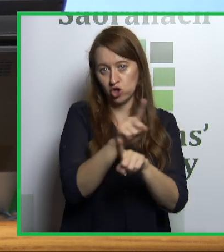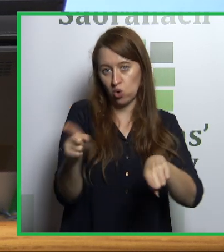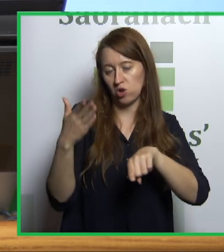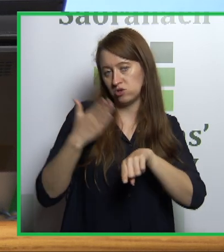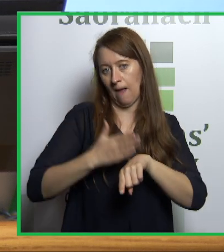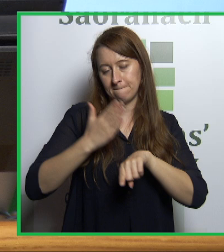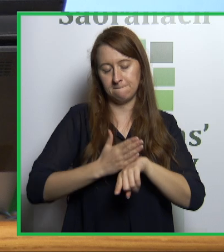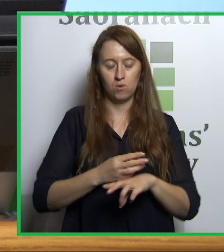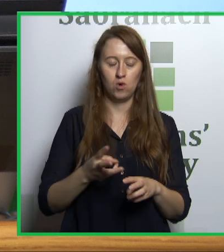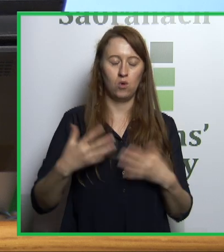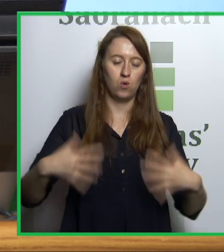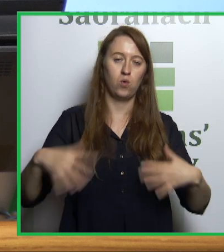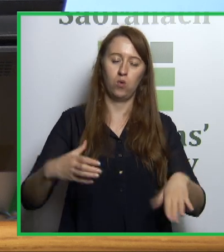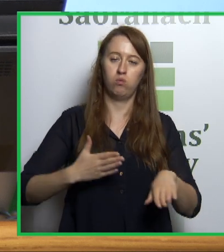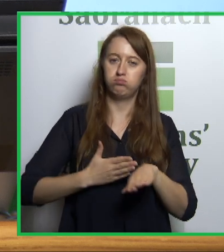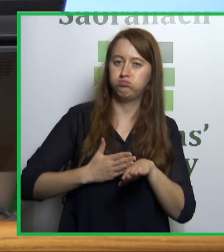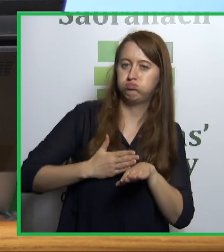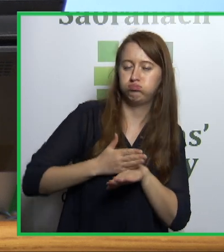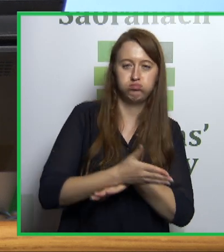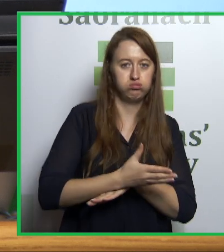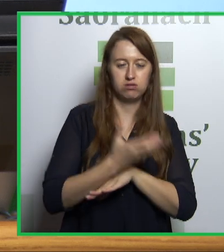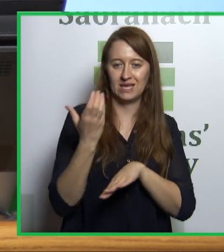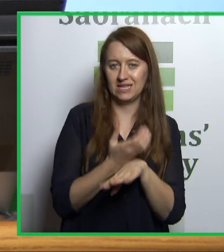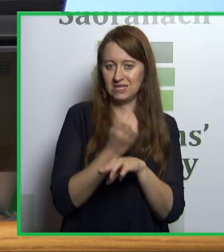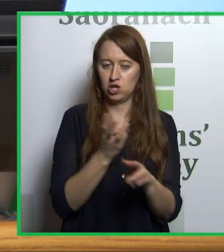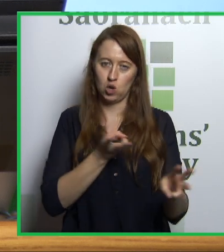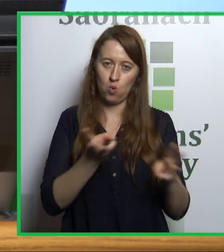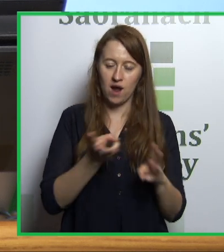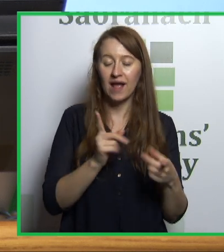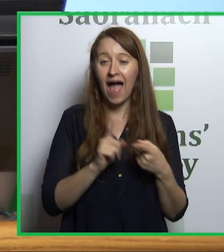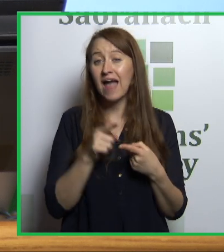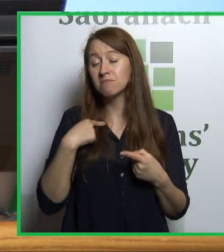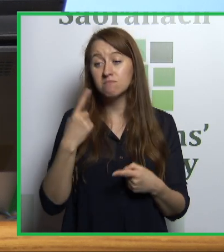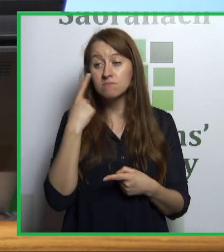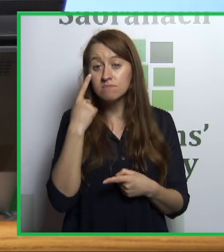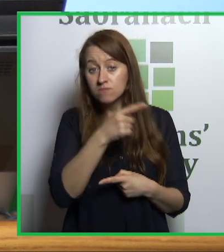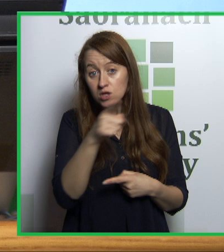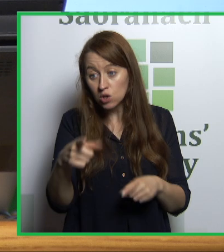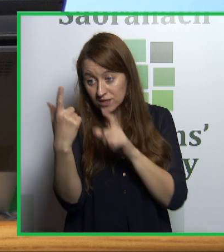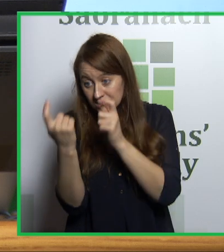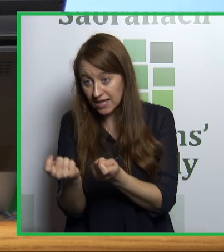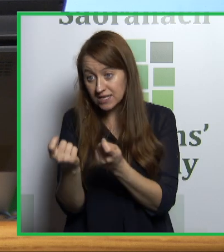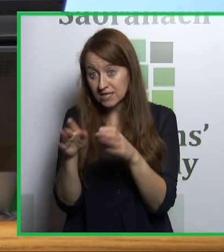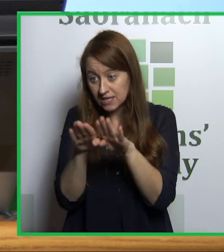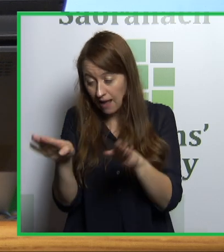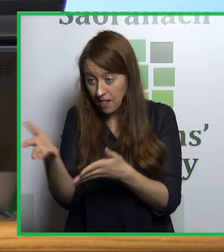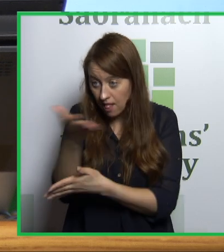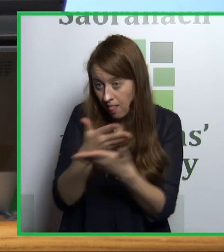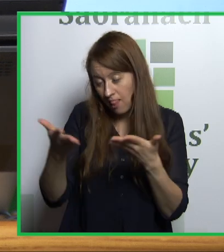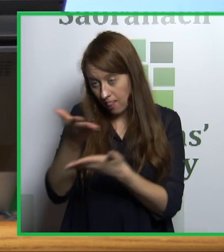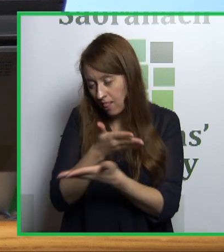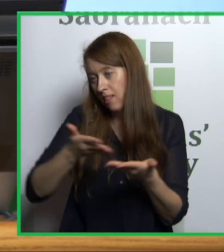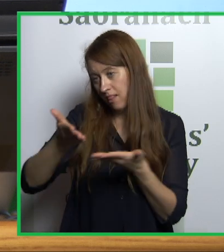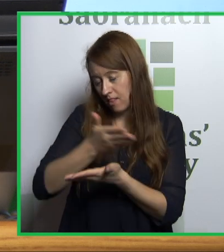been really inspiring to sit and look at the tables and the dialogue that's going on, the attention and the commitment that people are given. And finally,